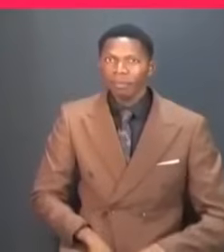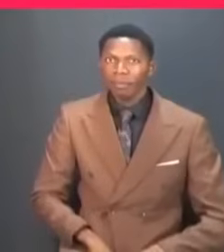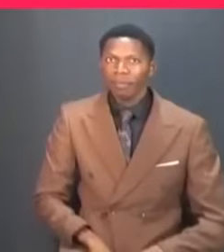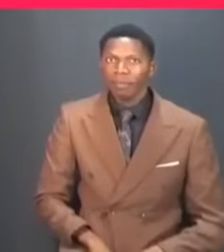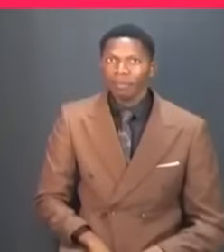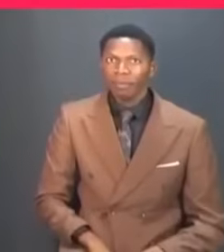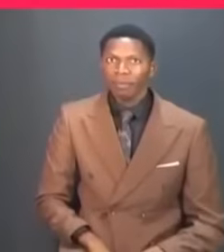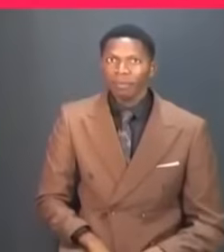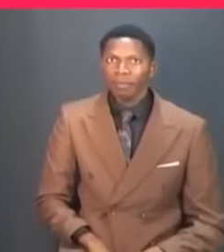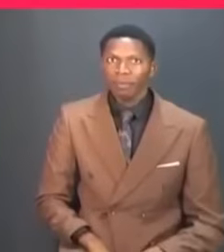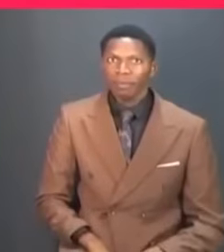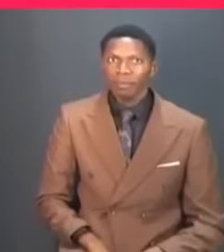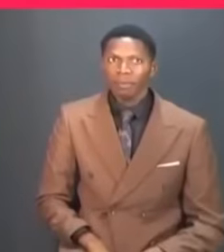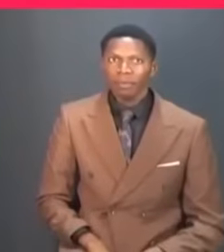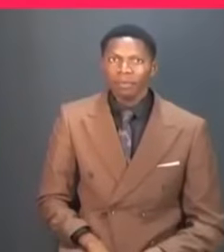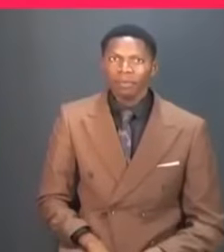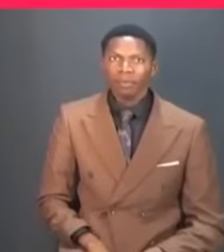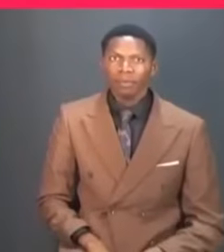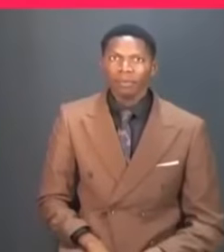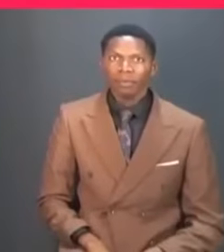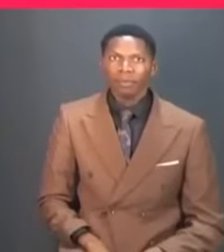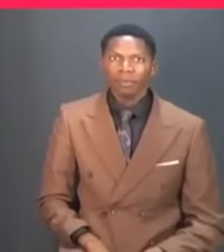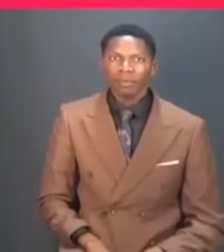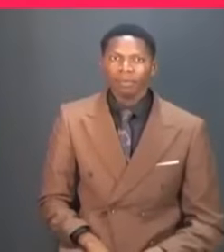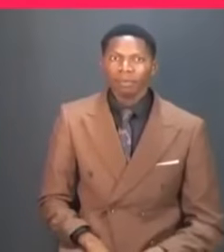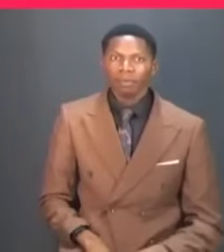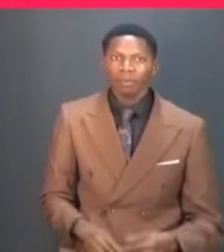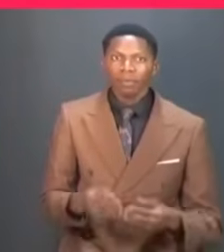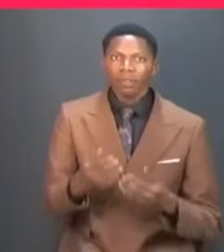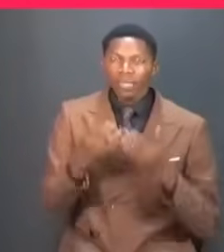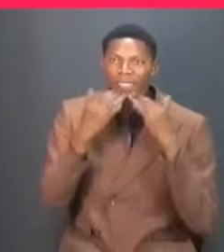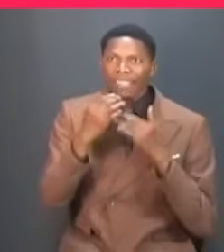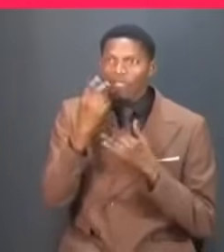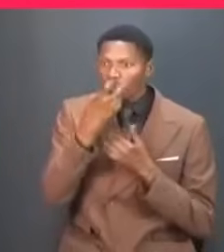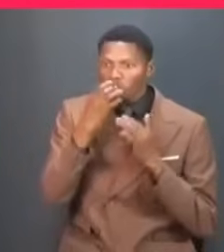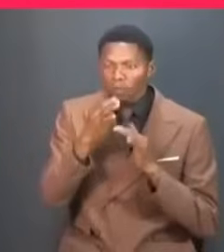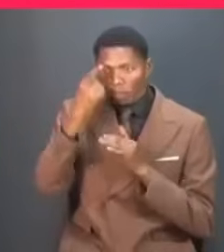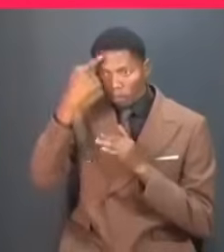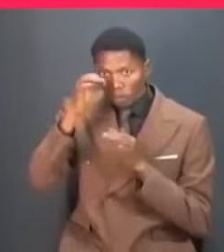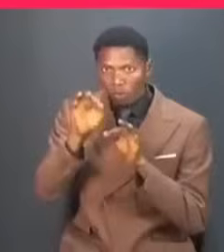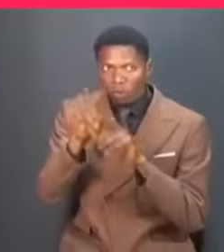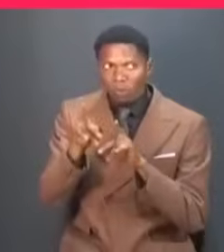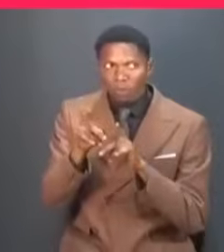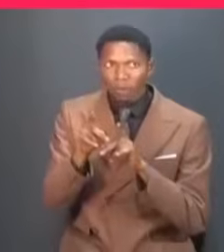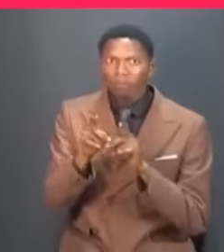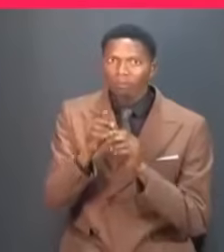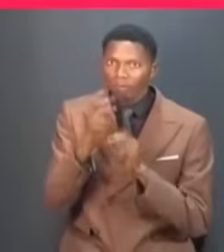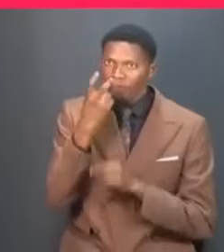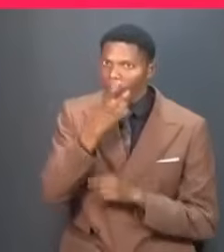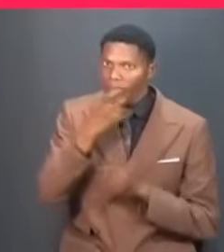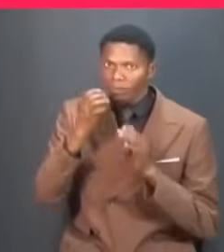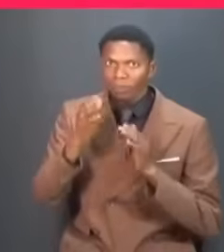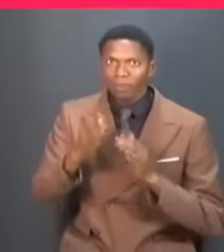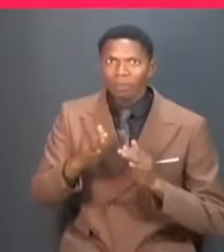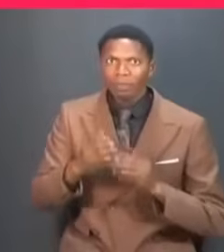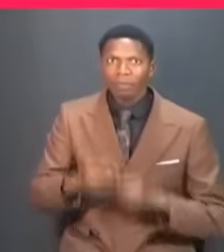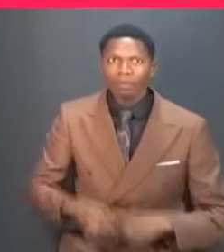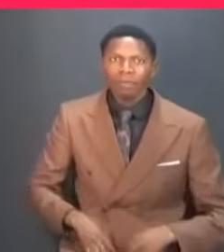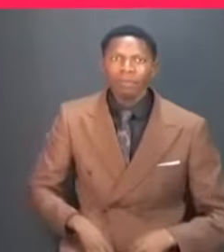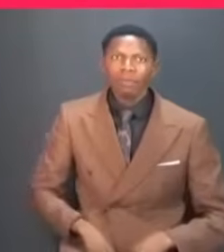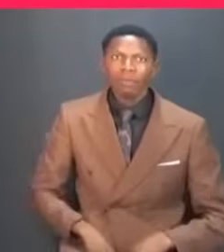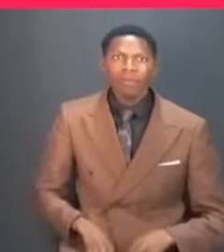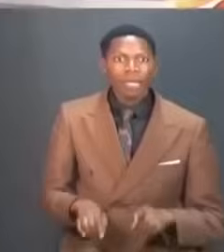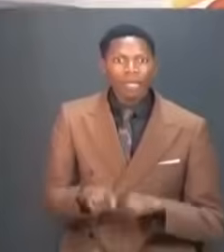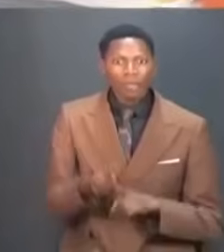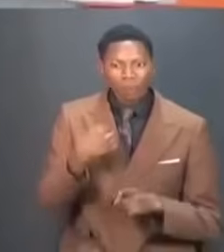my daughter. Thank you, Mr. Speaker, for the opportunity. Mr. Speaker, whilst we were